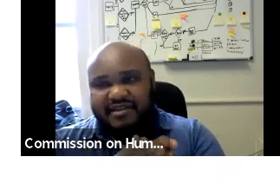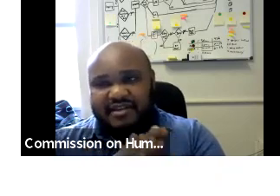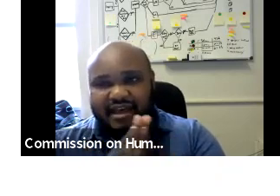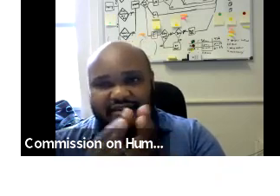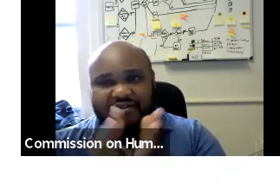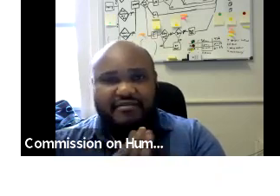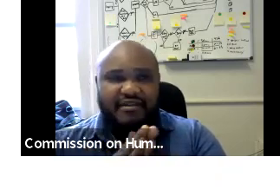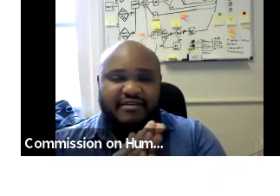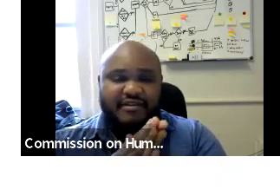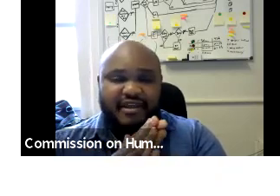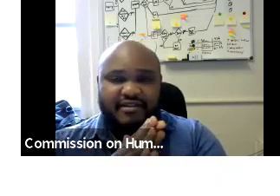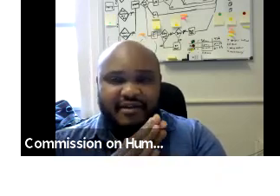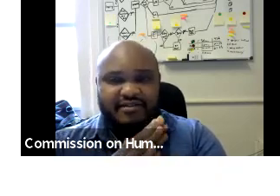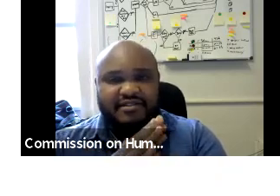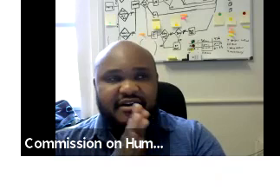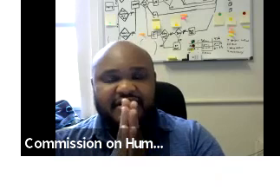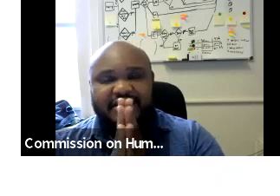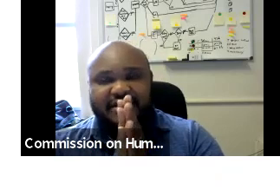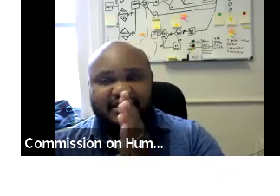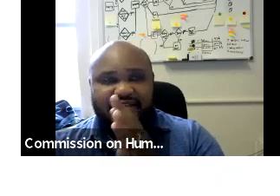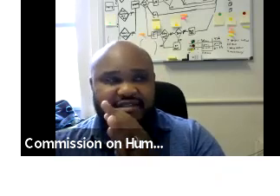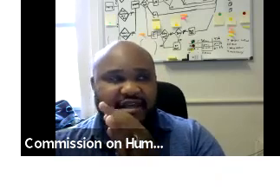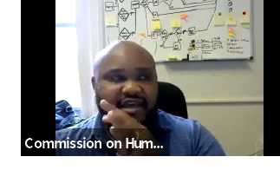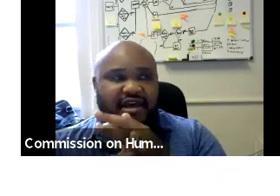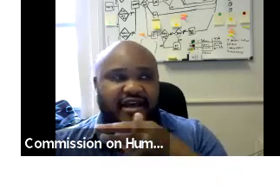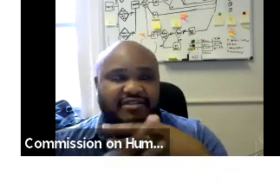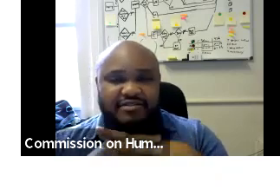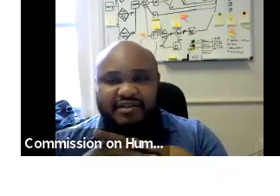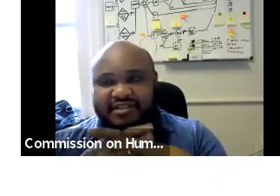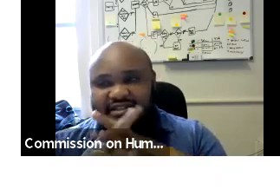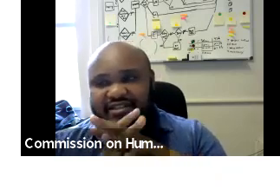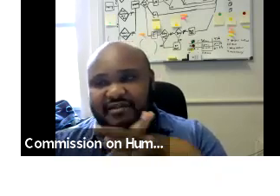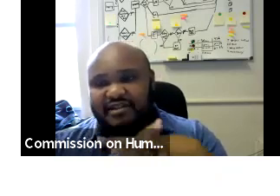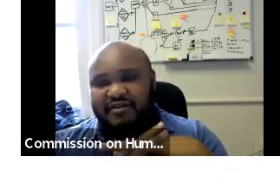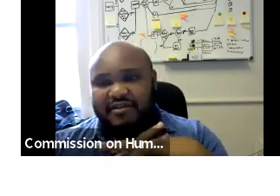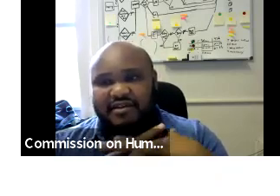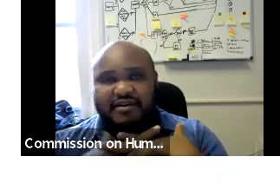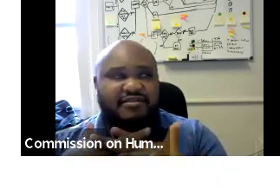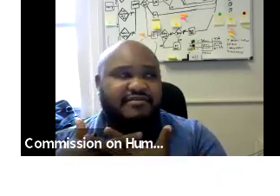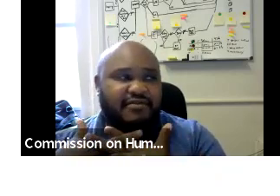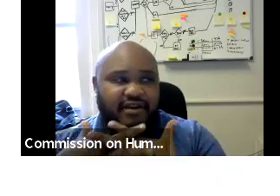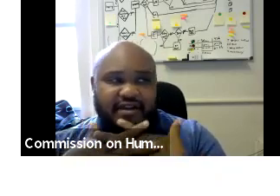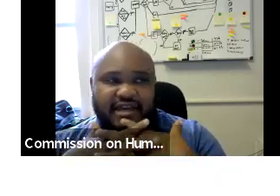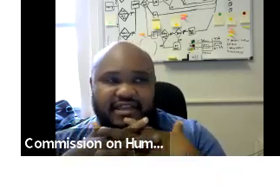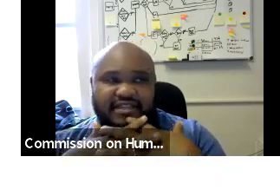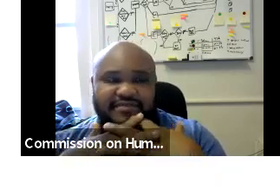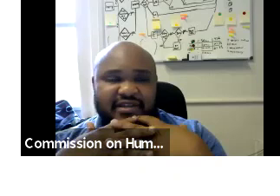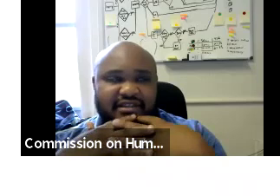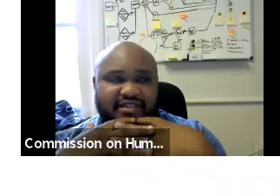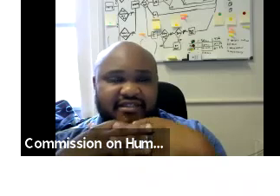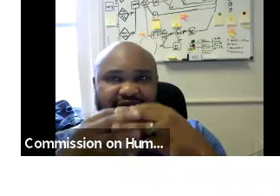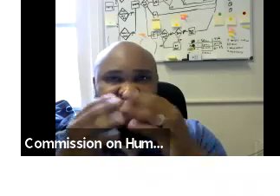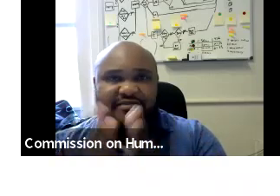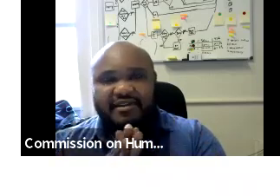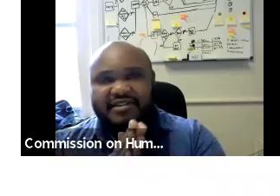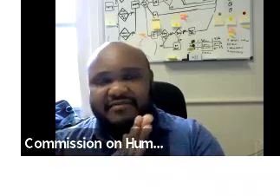is something that youth and their parents and guardians can discuss, social transition is something that we can all support. This